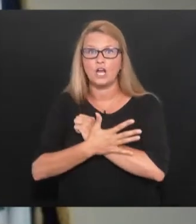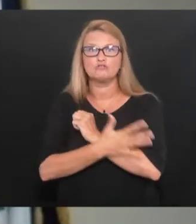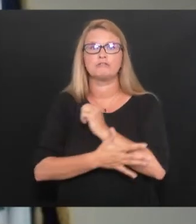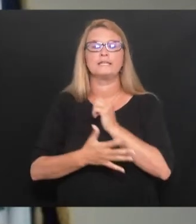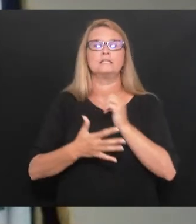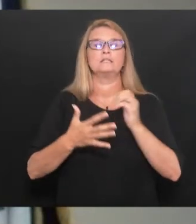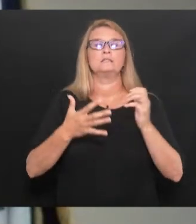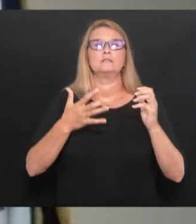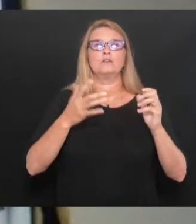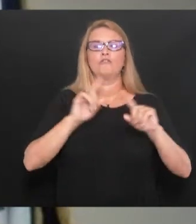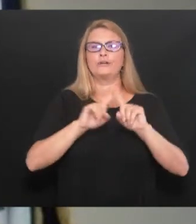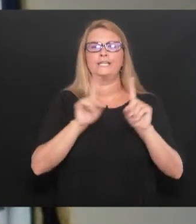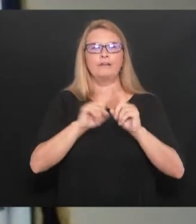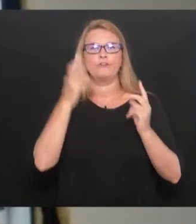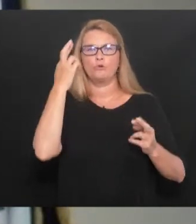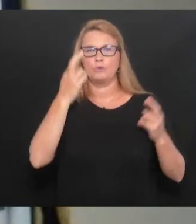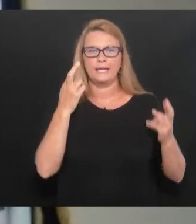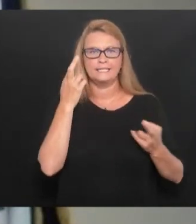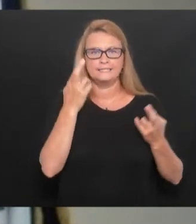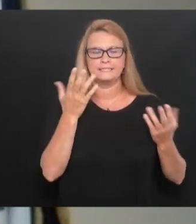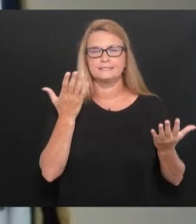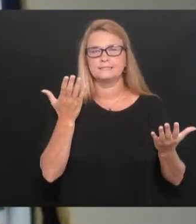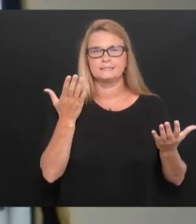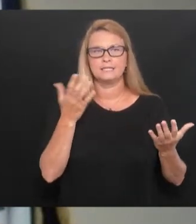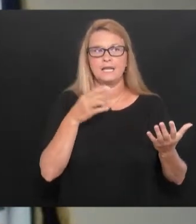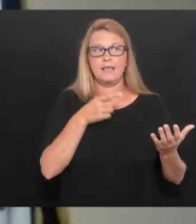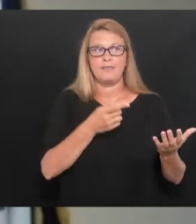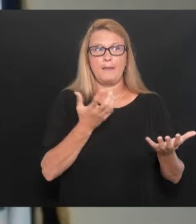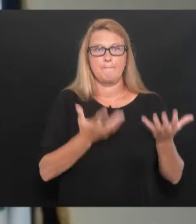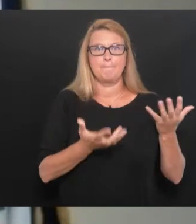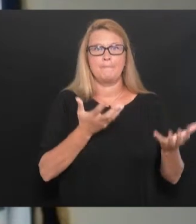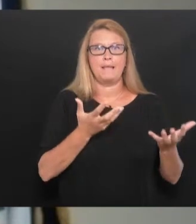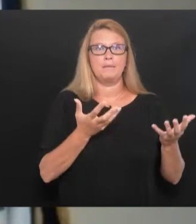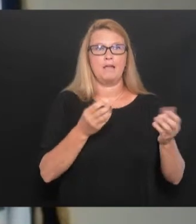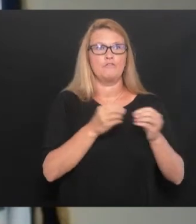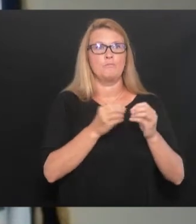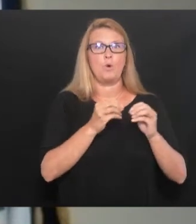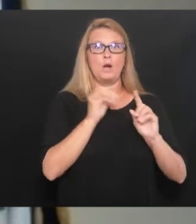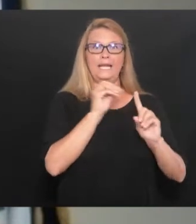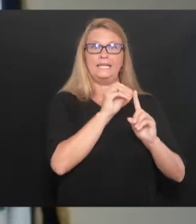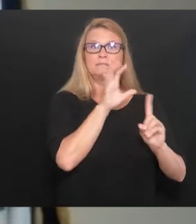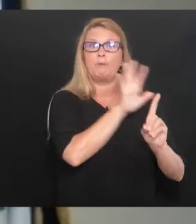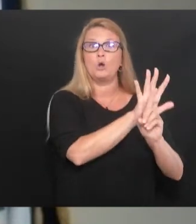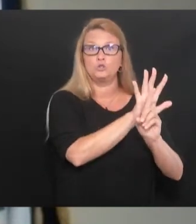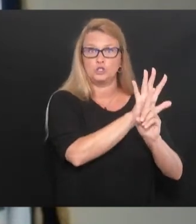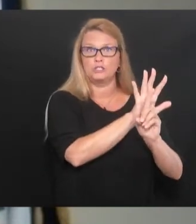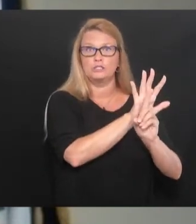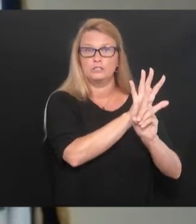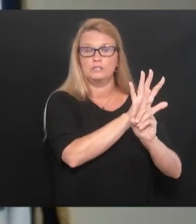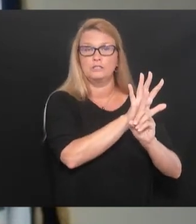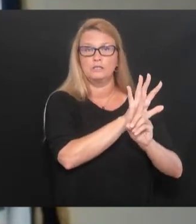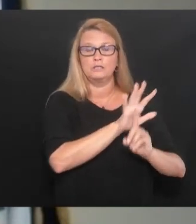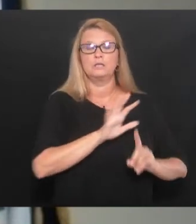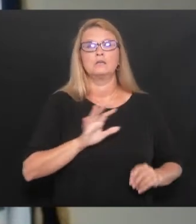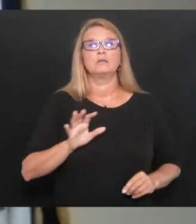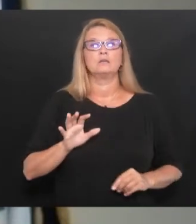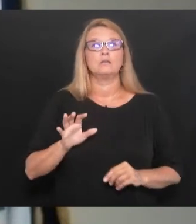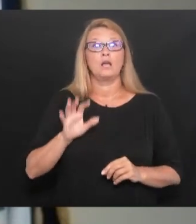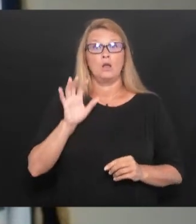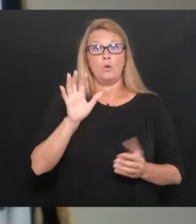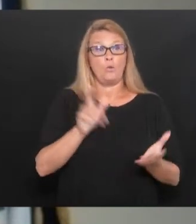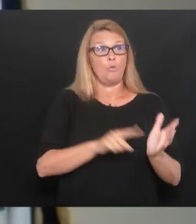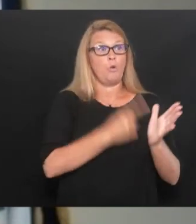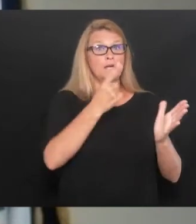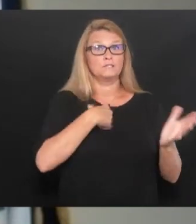reasons where they might be a little more susceptible to the Delta variant. that takes, to the time we get the sample